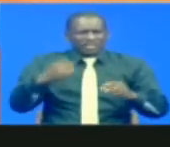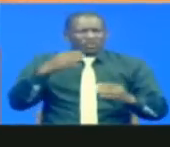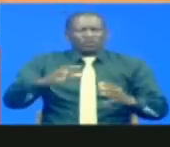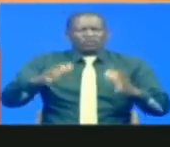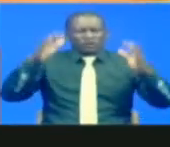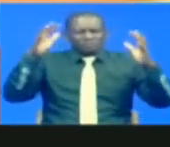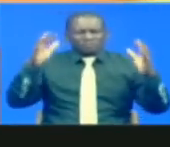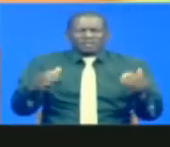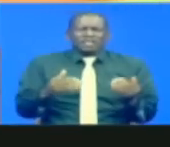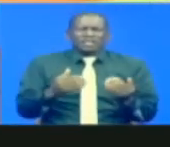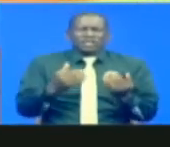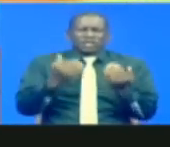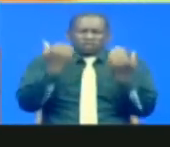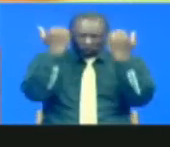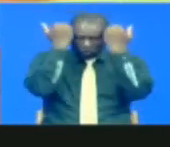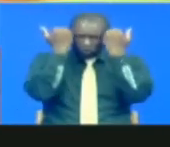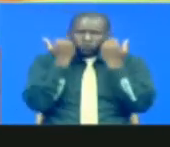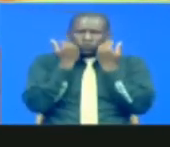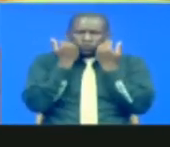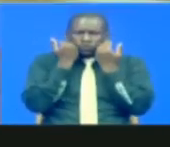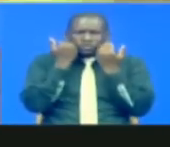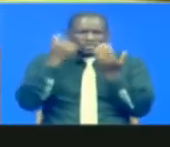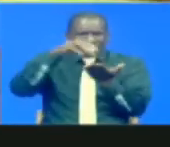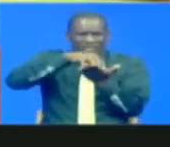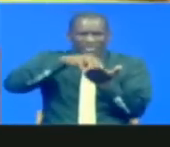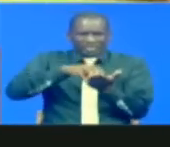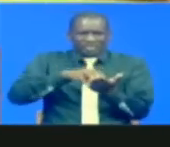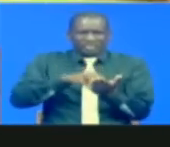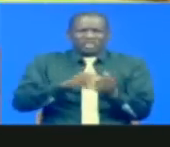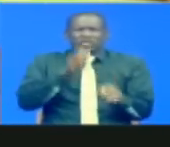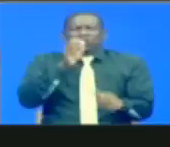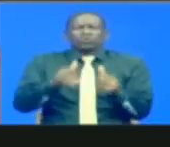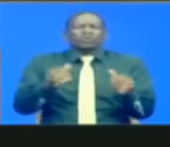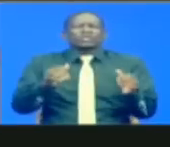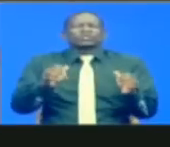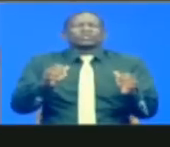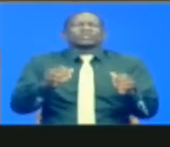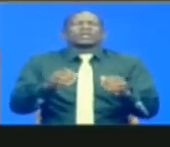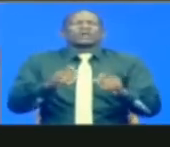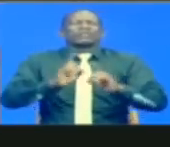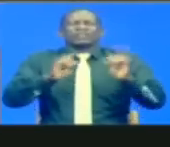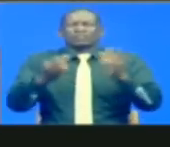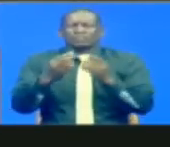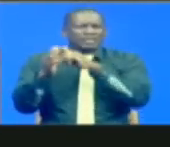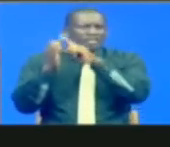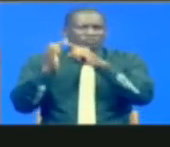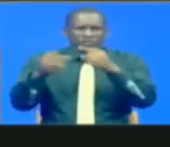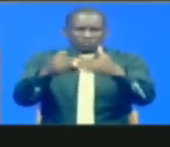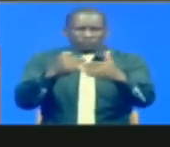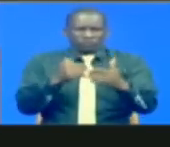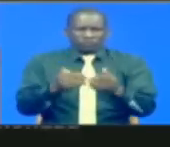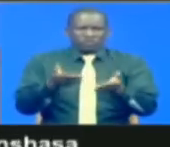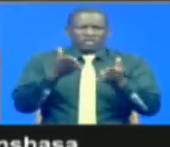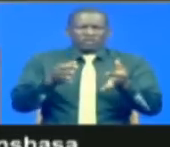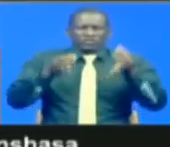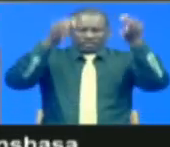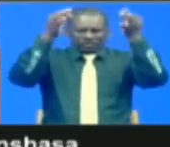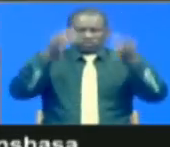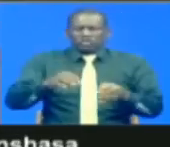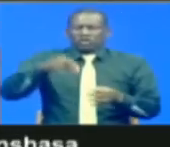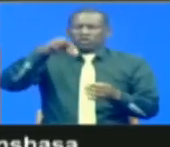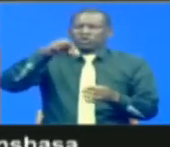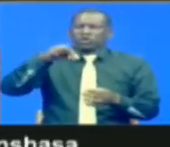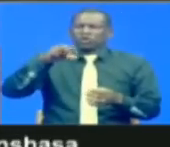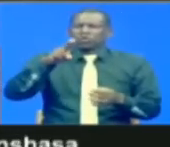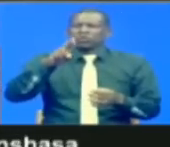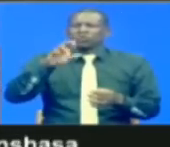legal battle in a case that is the first of its kind to be handled by the judiciary. In addition, insofar as Mr. Qureshi paid the Kenya